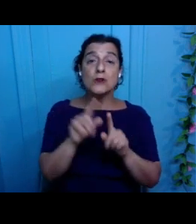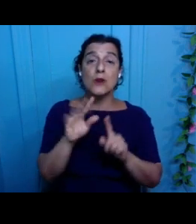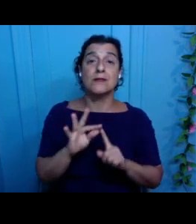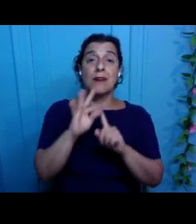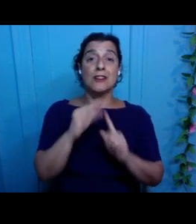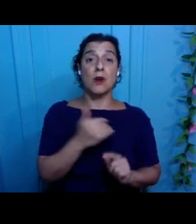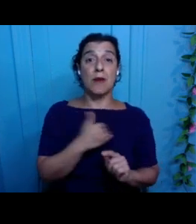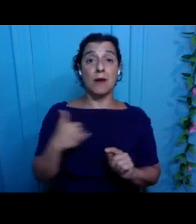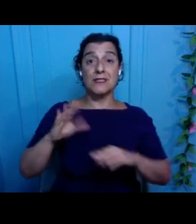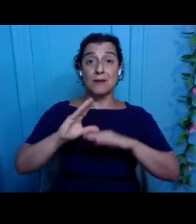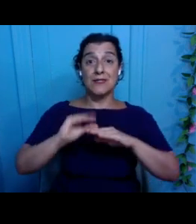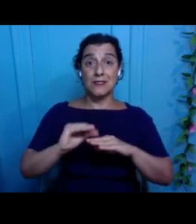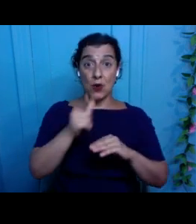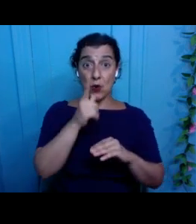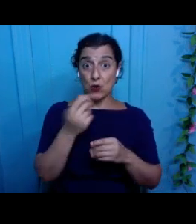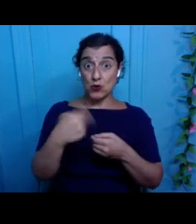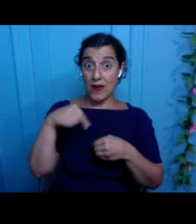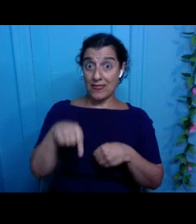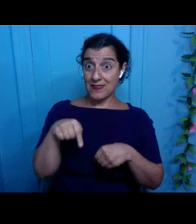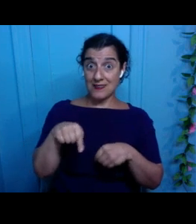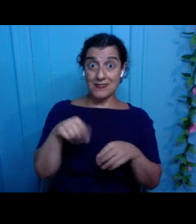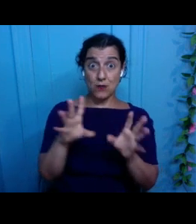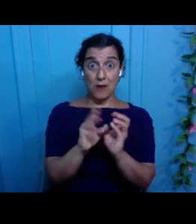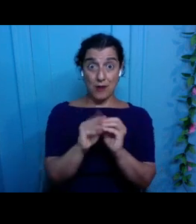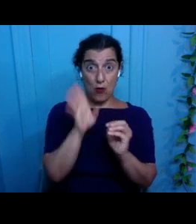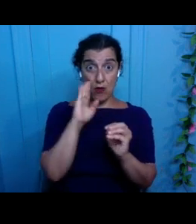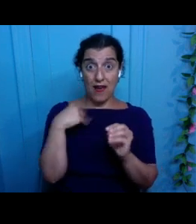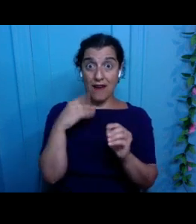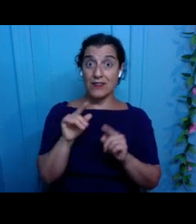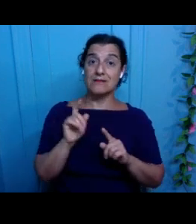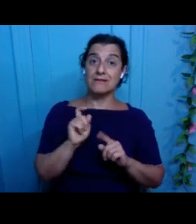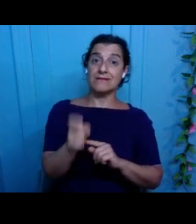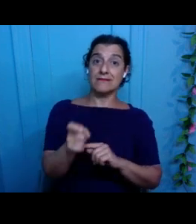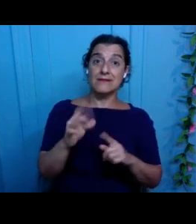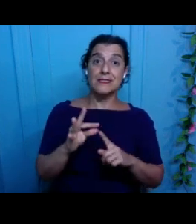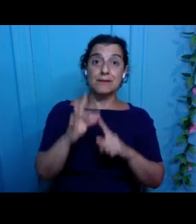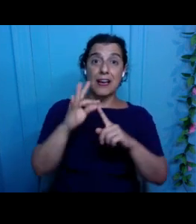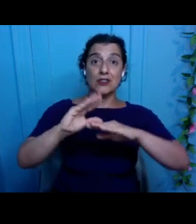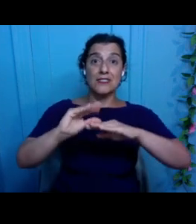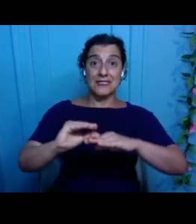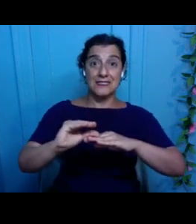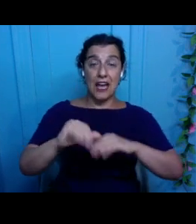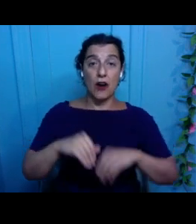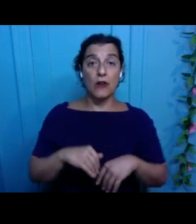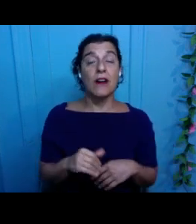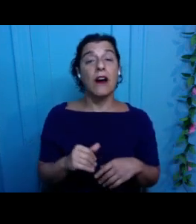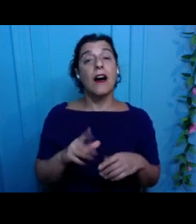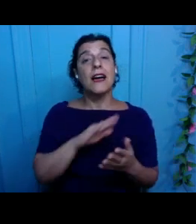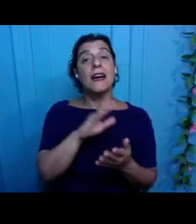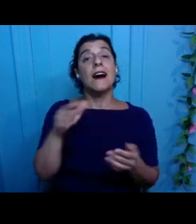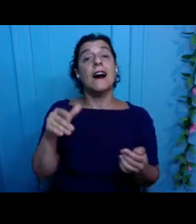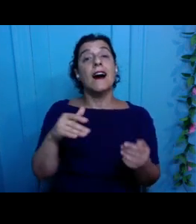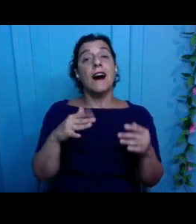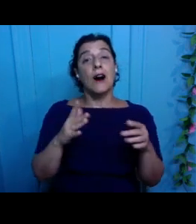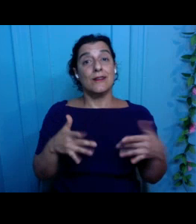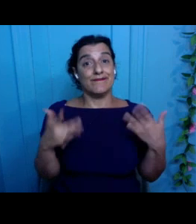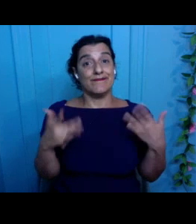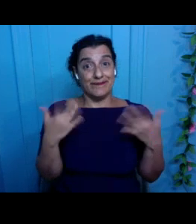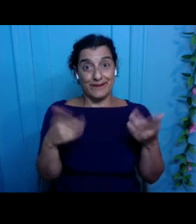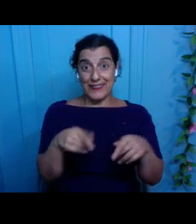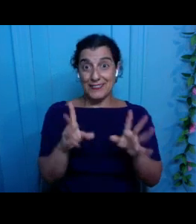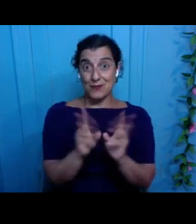for participants in this webinar. We're excited to present this webinar on centering linguistic diversity and justice in course